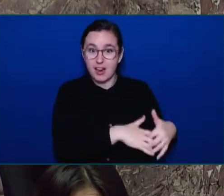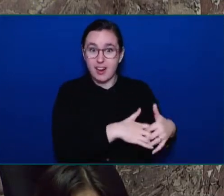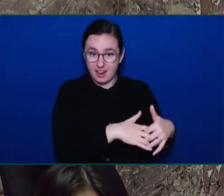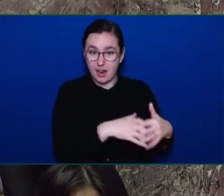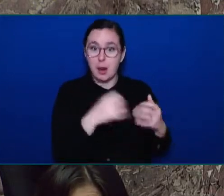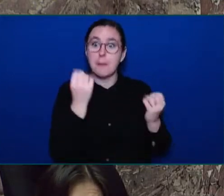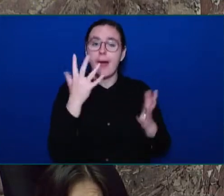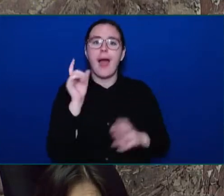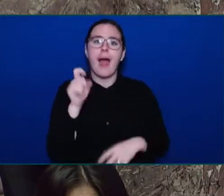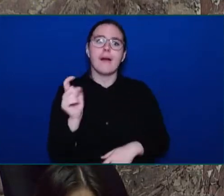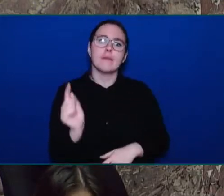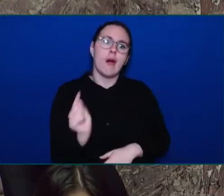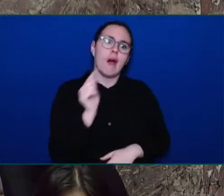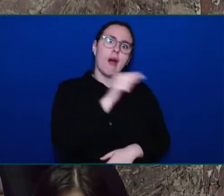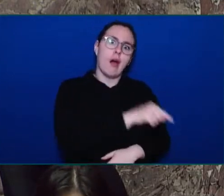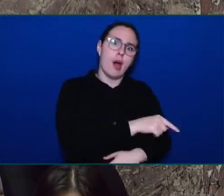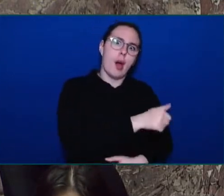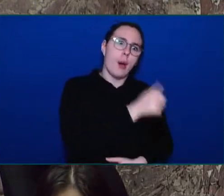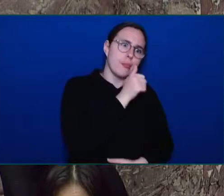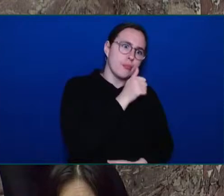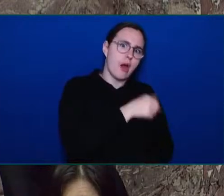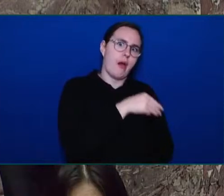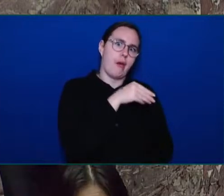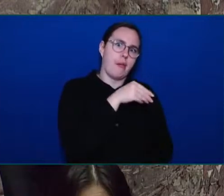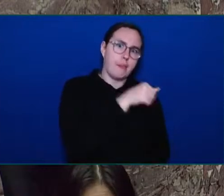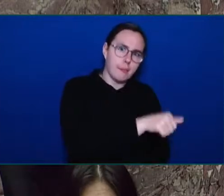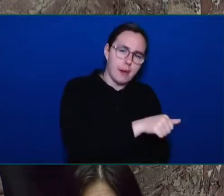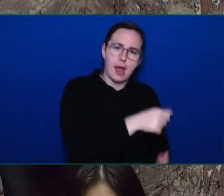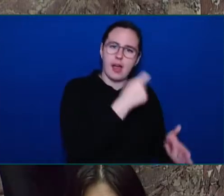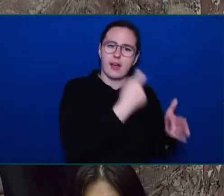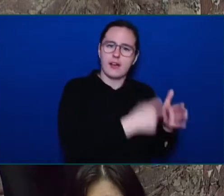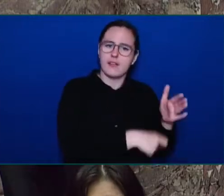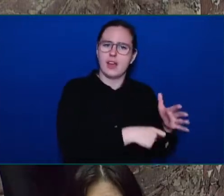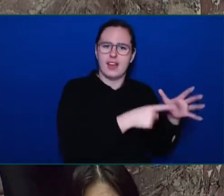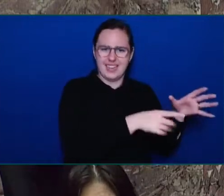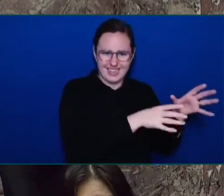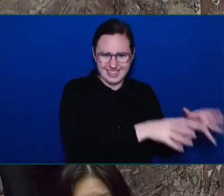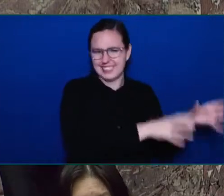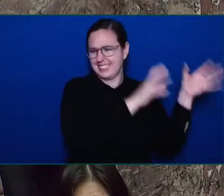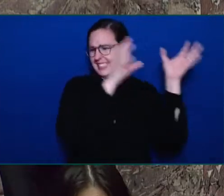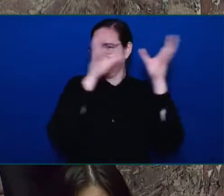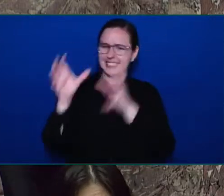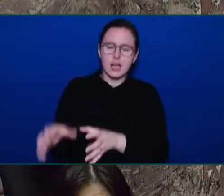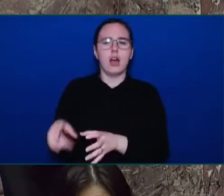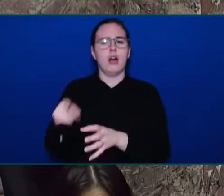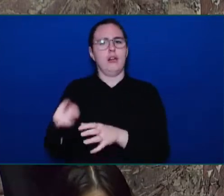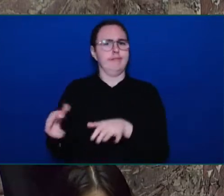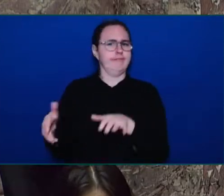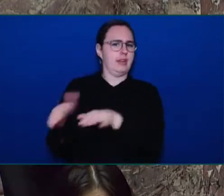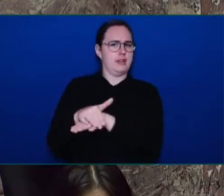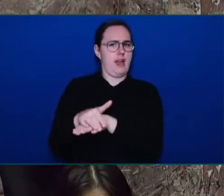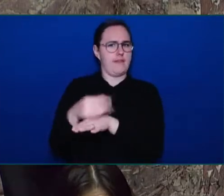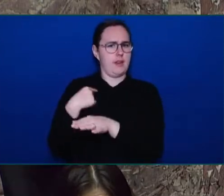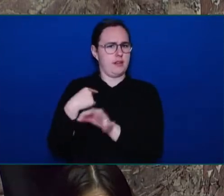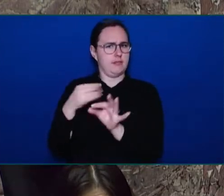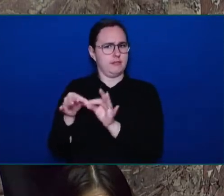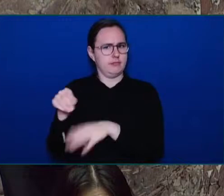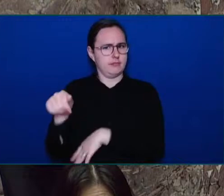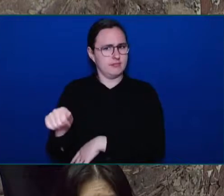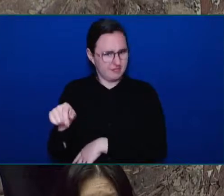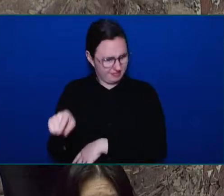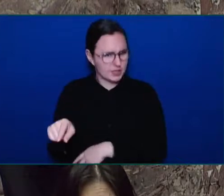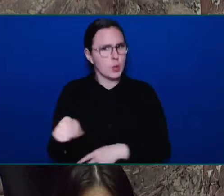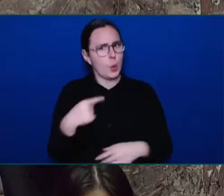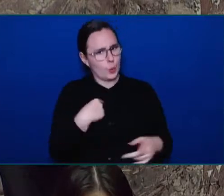pay for care that they should have been getting in the public system. And that is why, Honourable Speaker, we increased the number of MRIs in the public system by